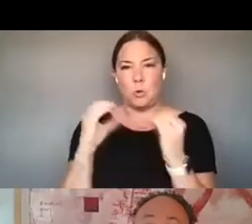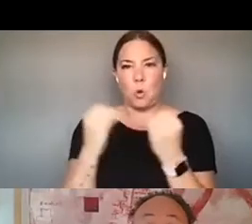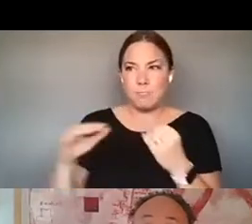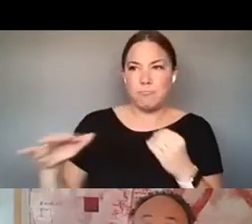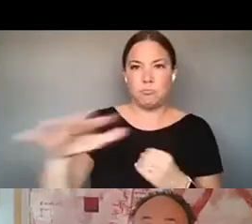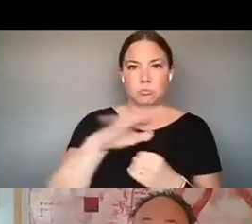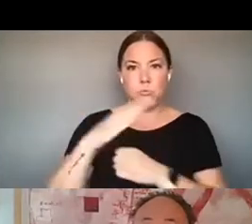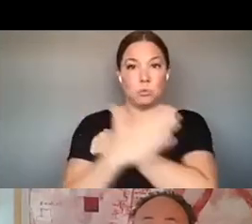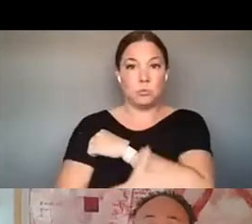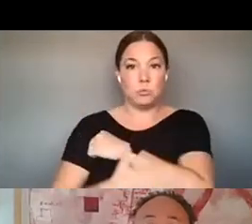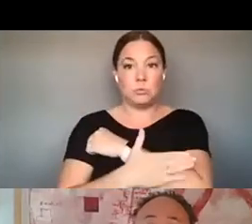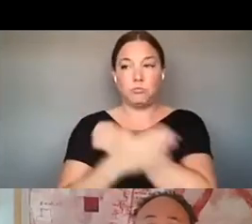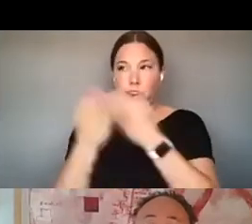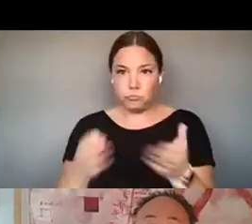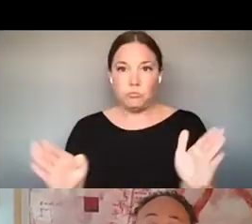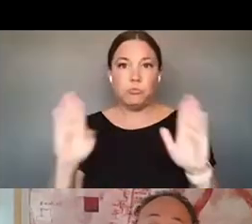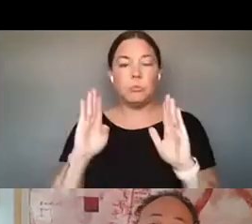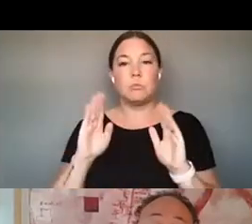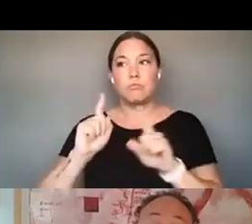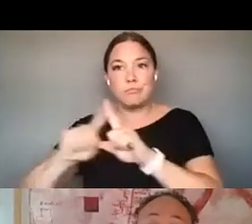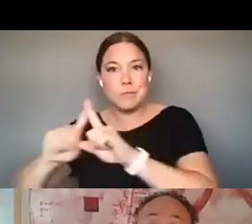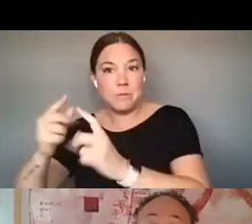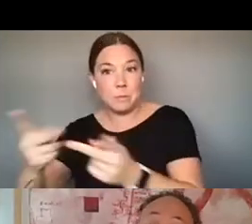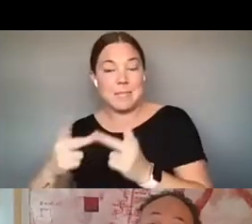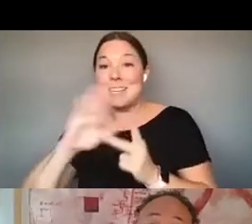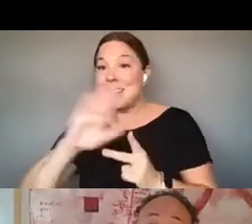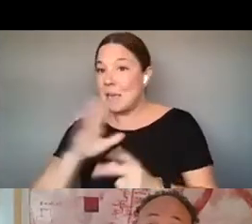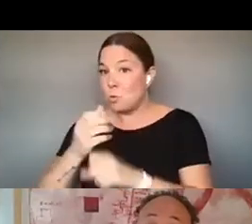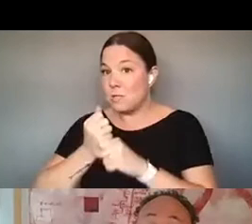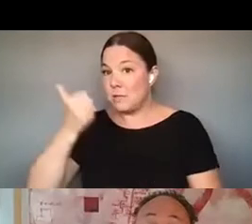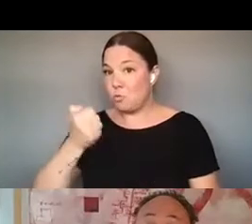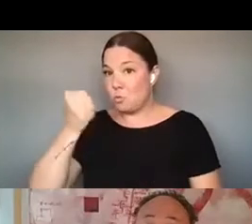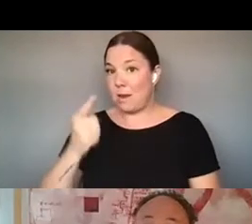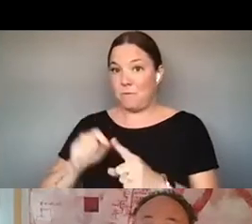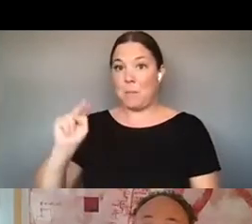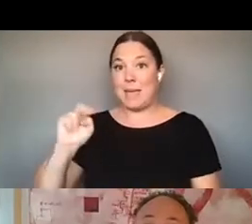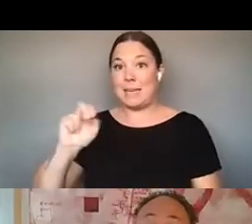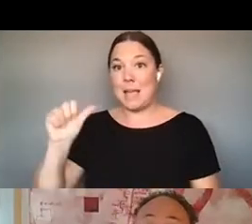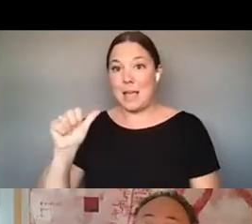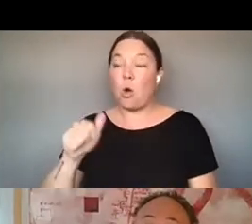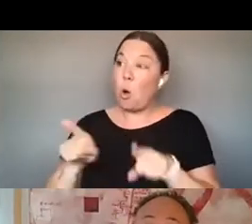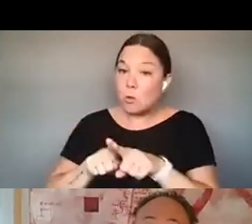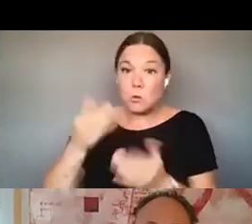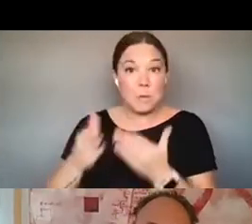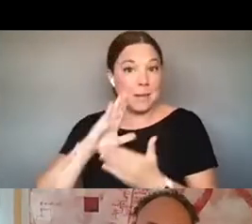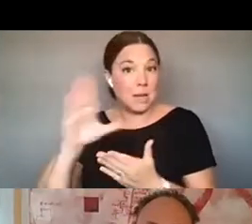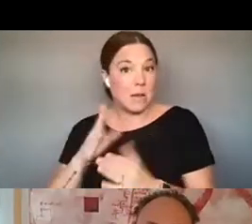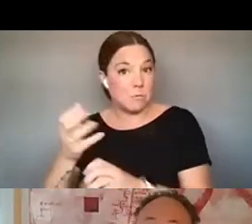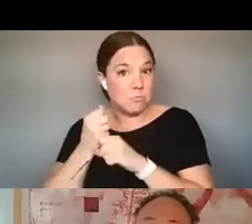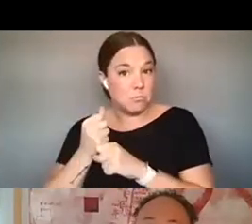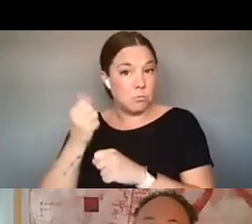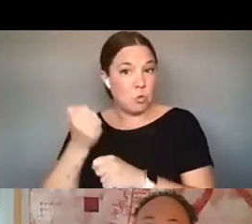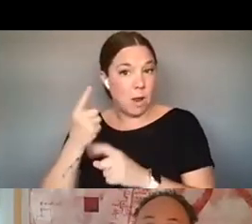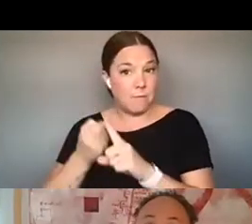organizations that have never received a grant from the NEA or even a grant from the federal government are eligible to apply for